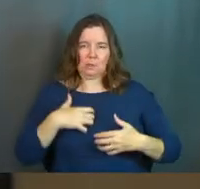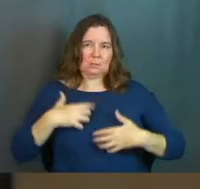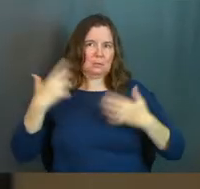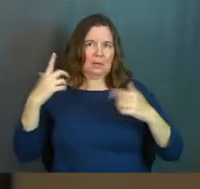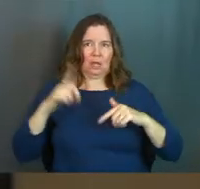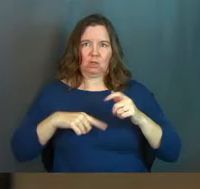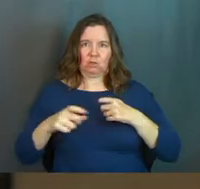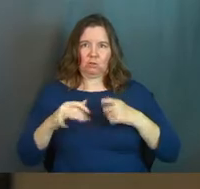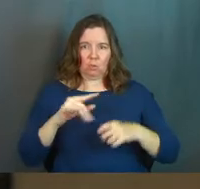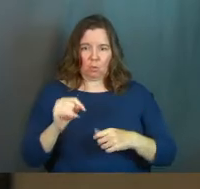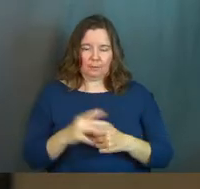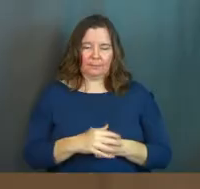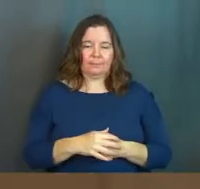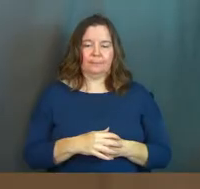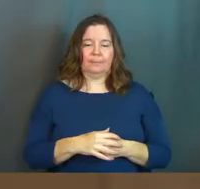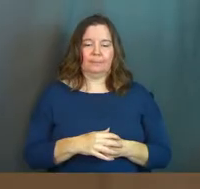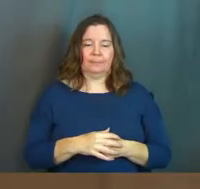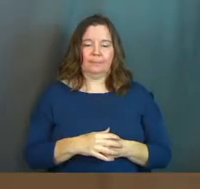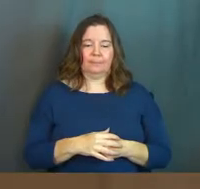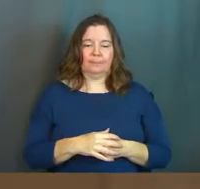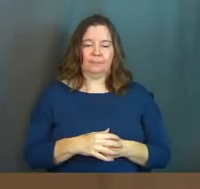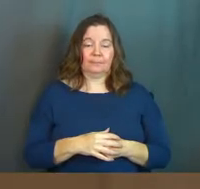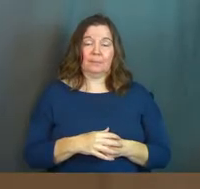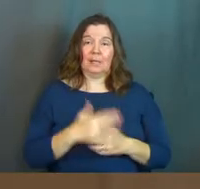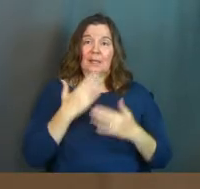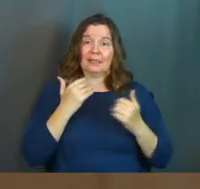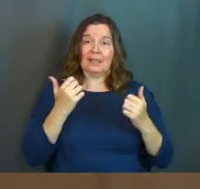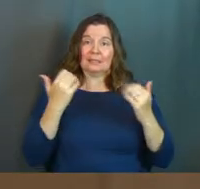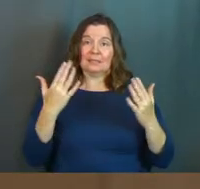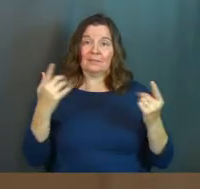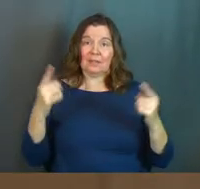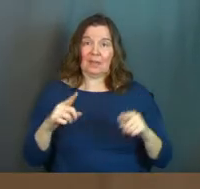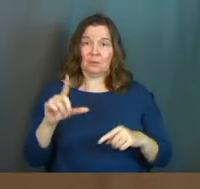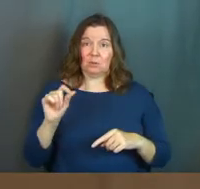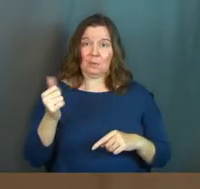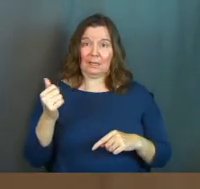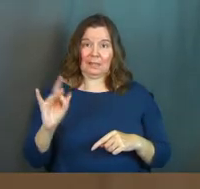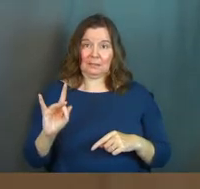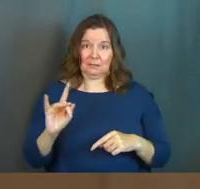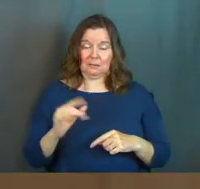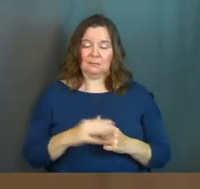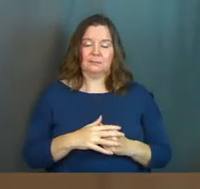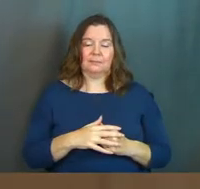I couldn't control it. Thanksgiving comes around, 2018.